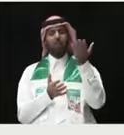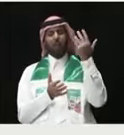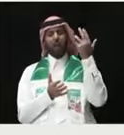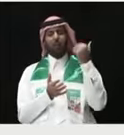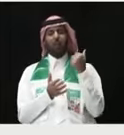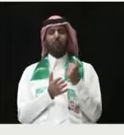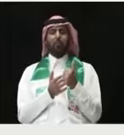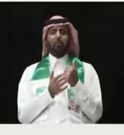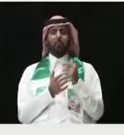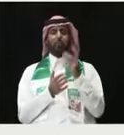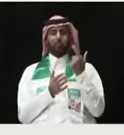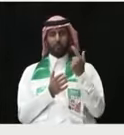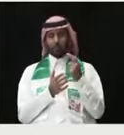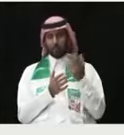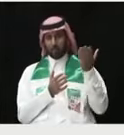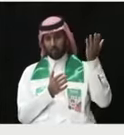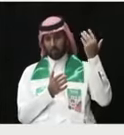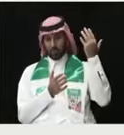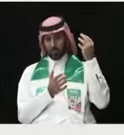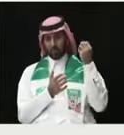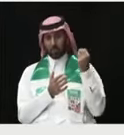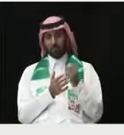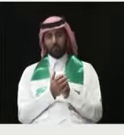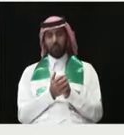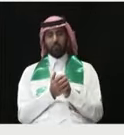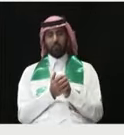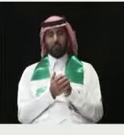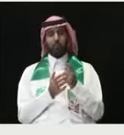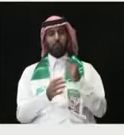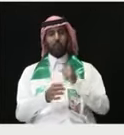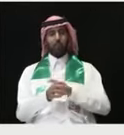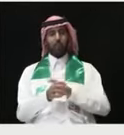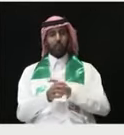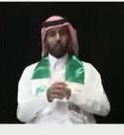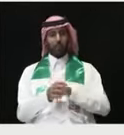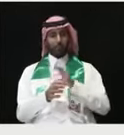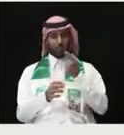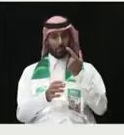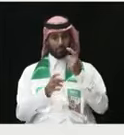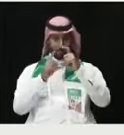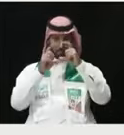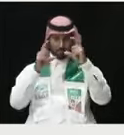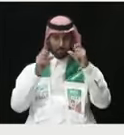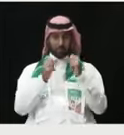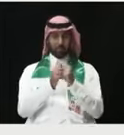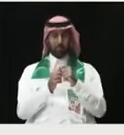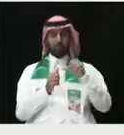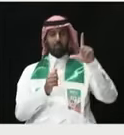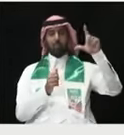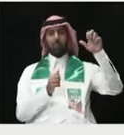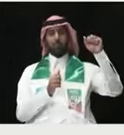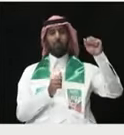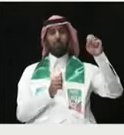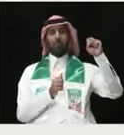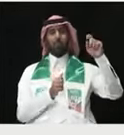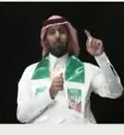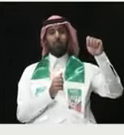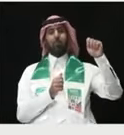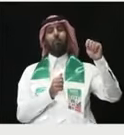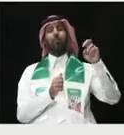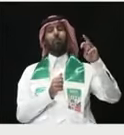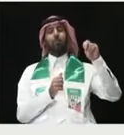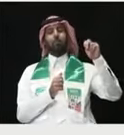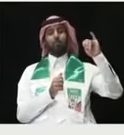word. Yesterday. This is a time expression. Last night. Where did you